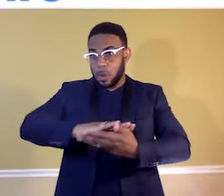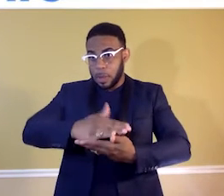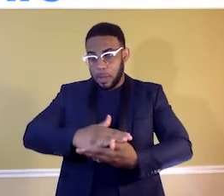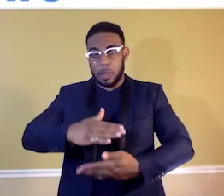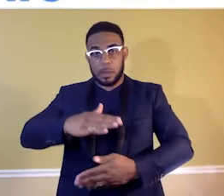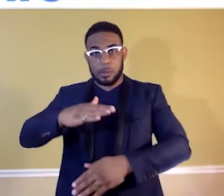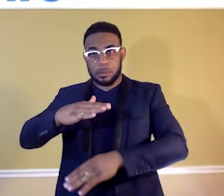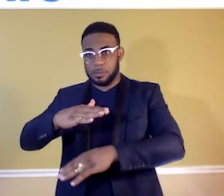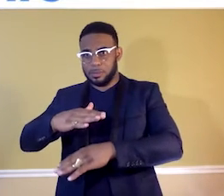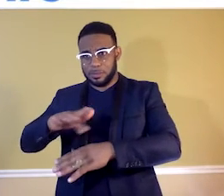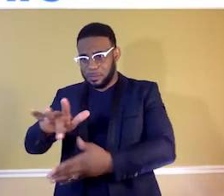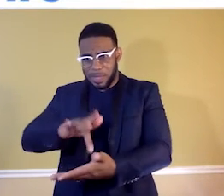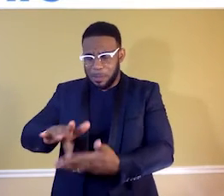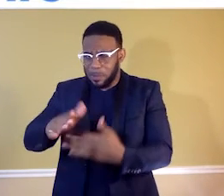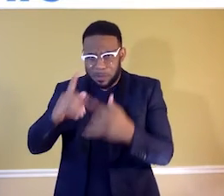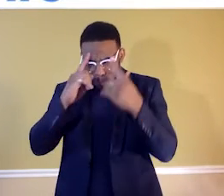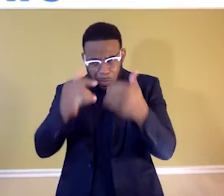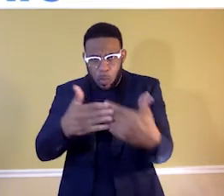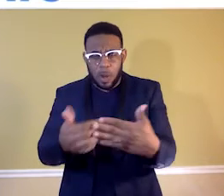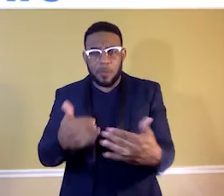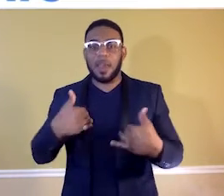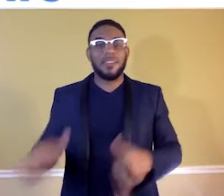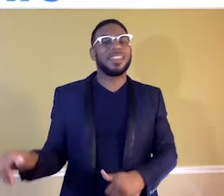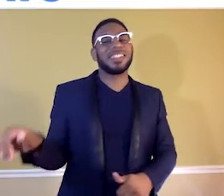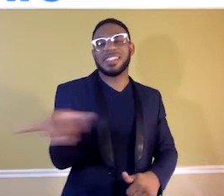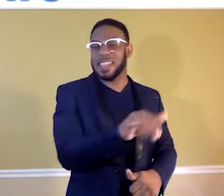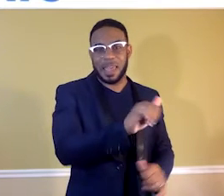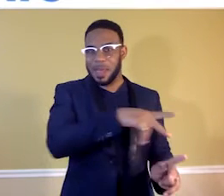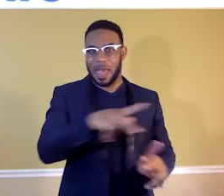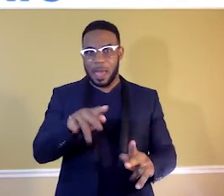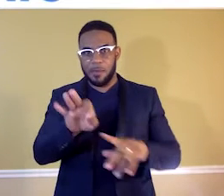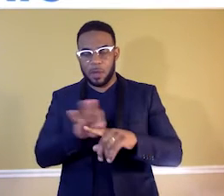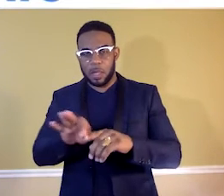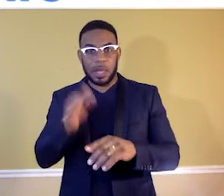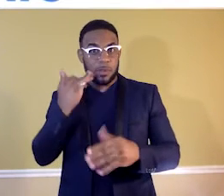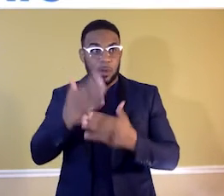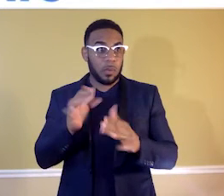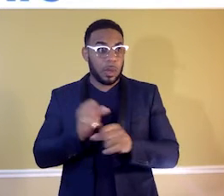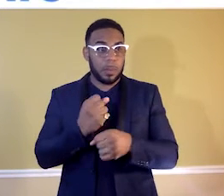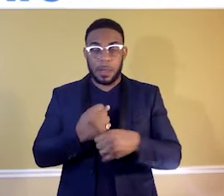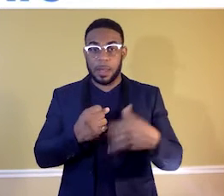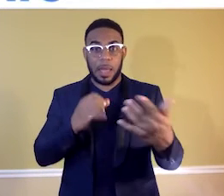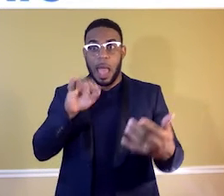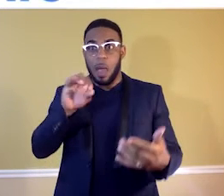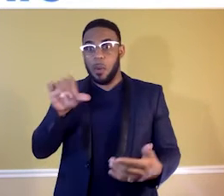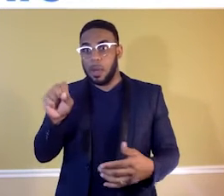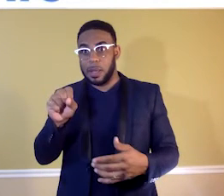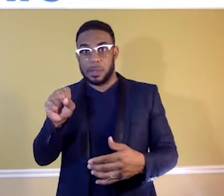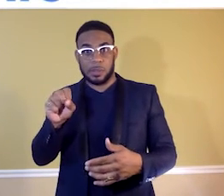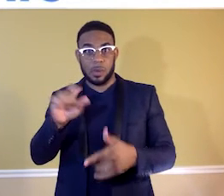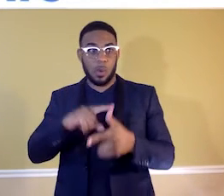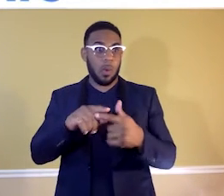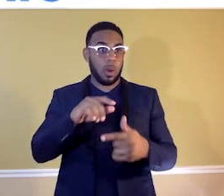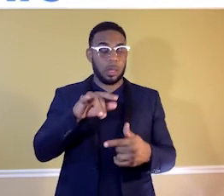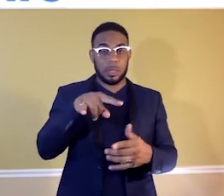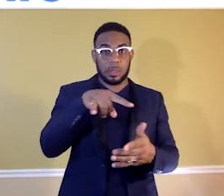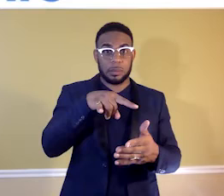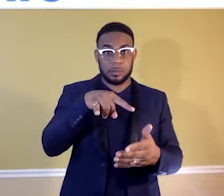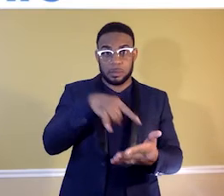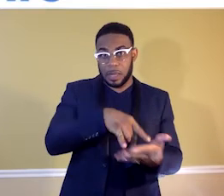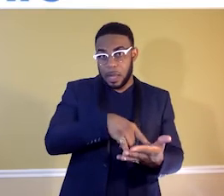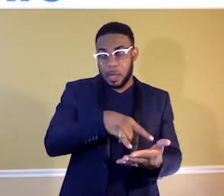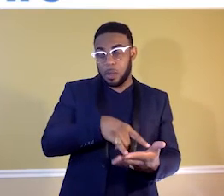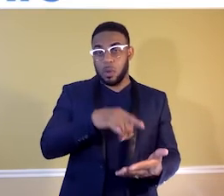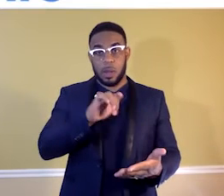tablet, whatever. And it has the same app functionality. So if somebody wanted to make like an iOS app or an Android app, the progressive